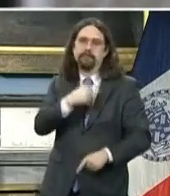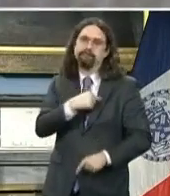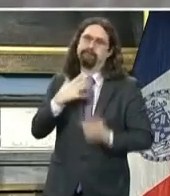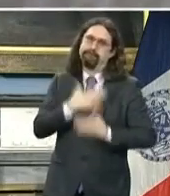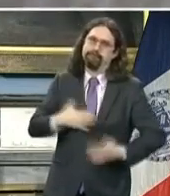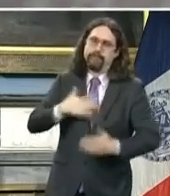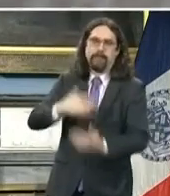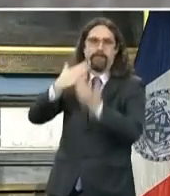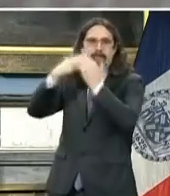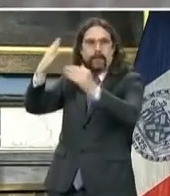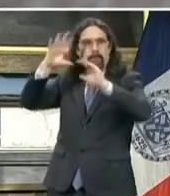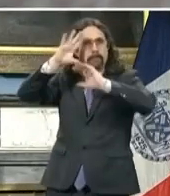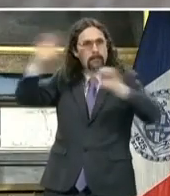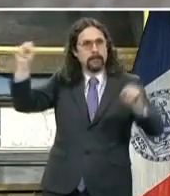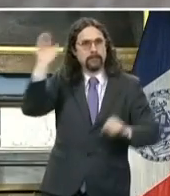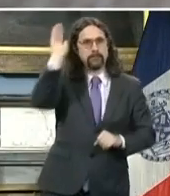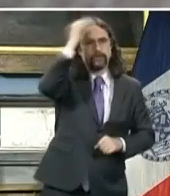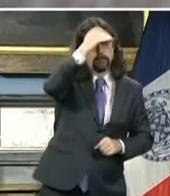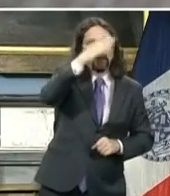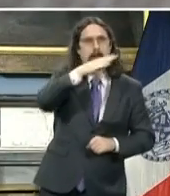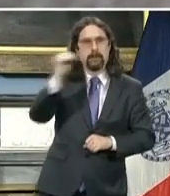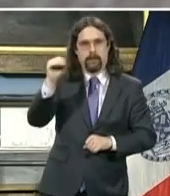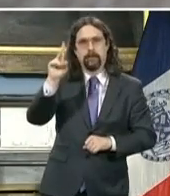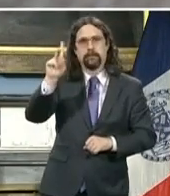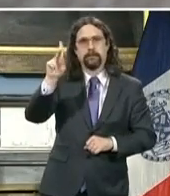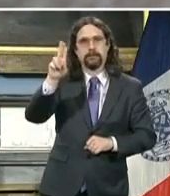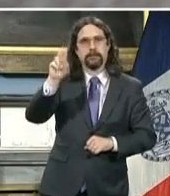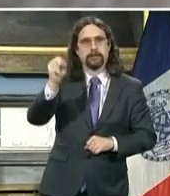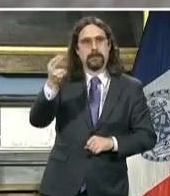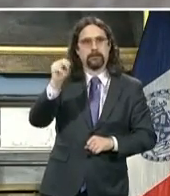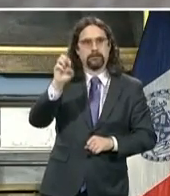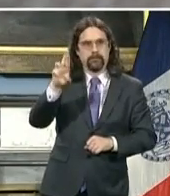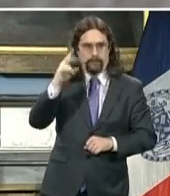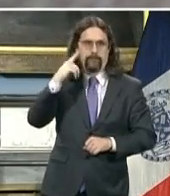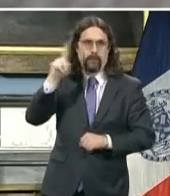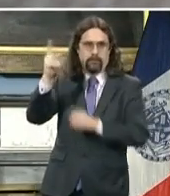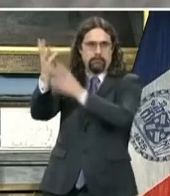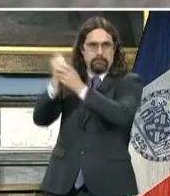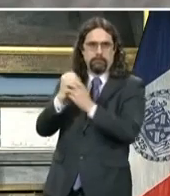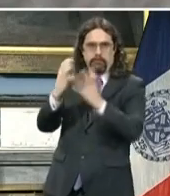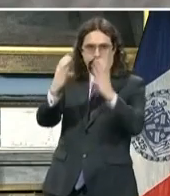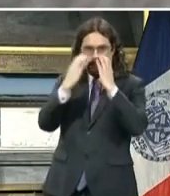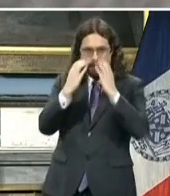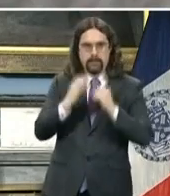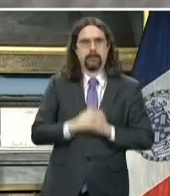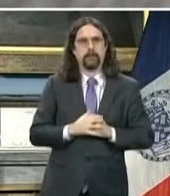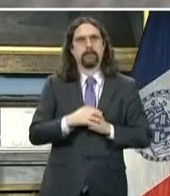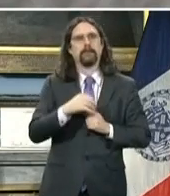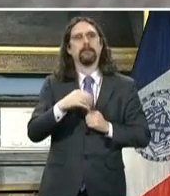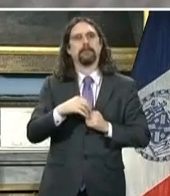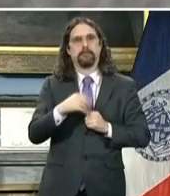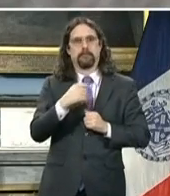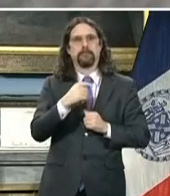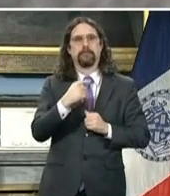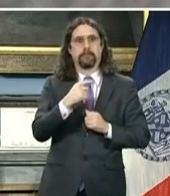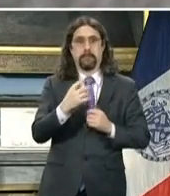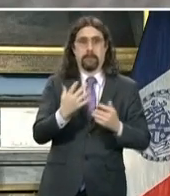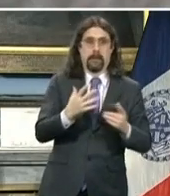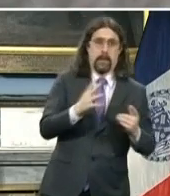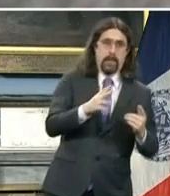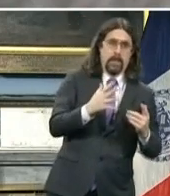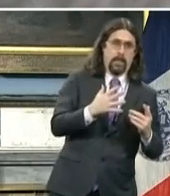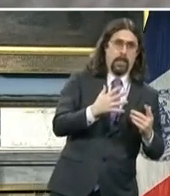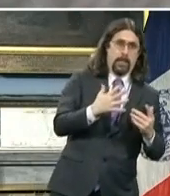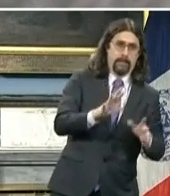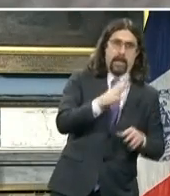600,000 N95 masks coming today for our independent hospitals, and those are some of our hospitals that have the greatest need and serve communities in